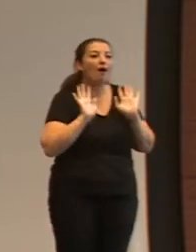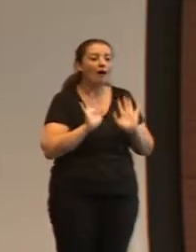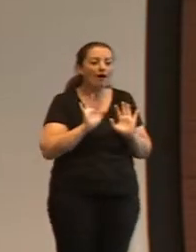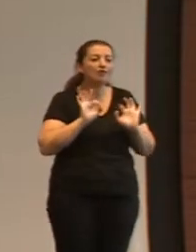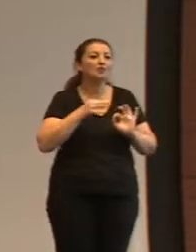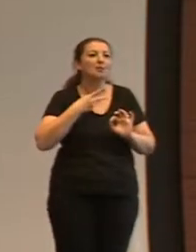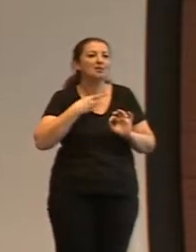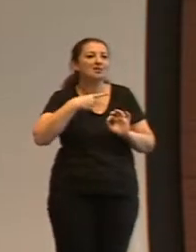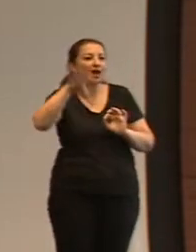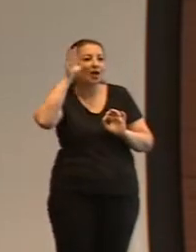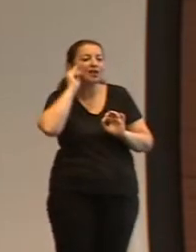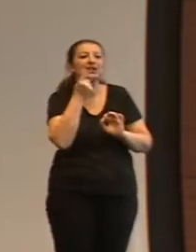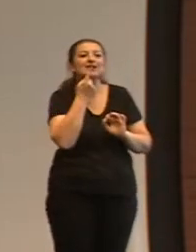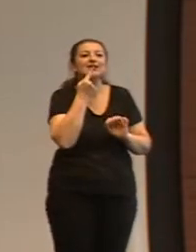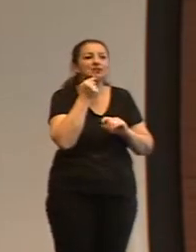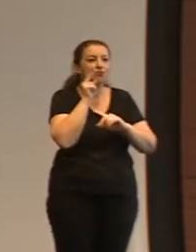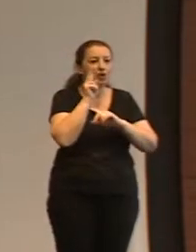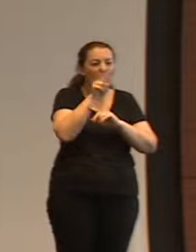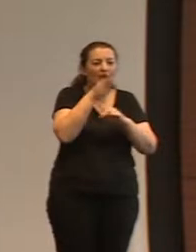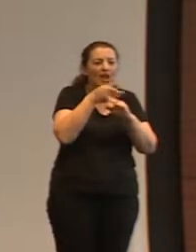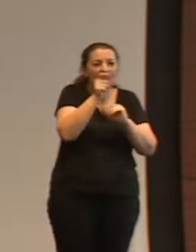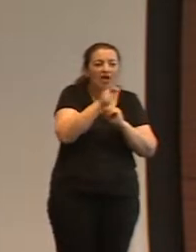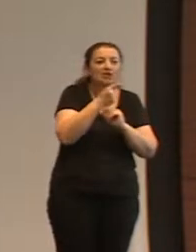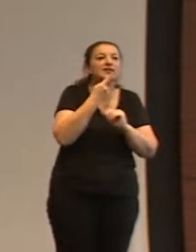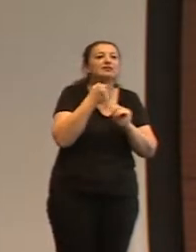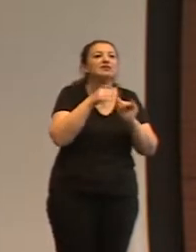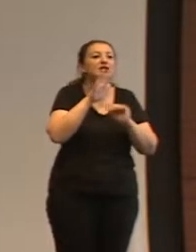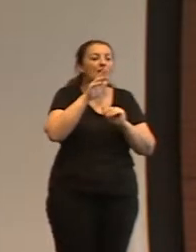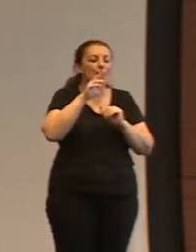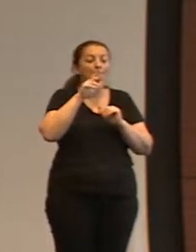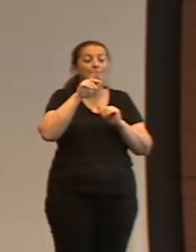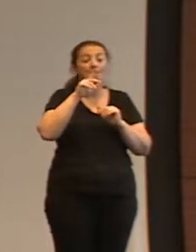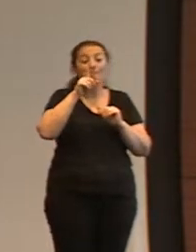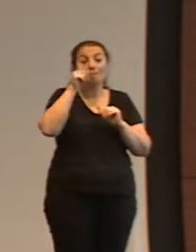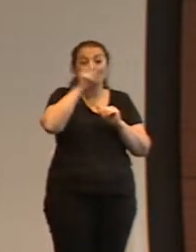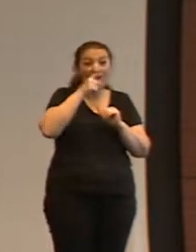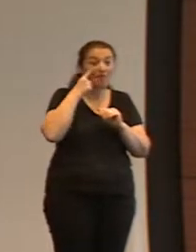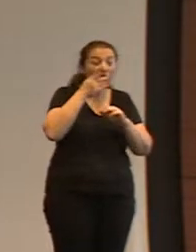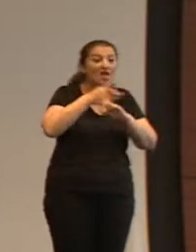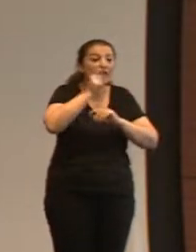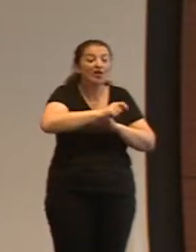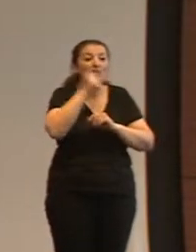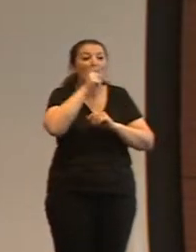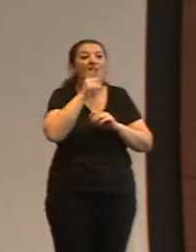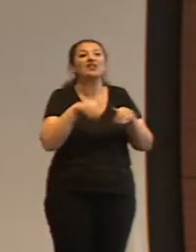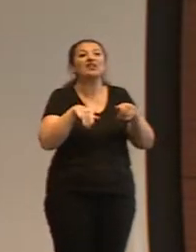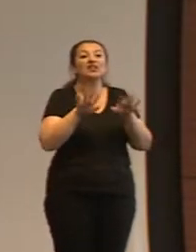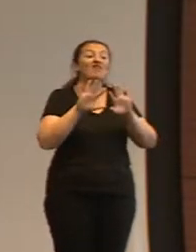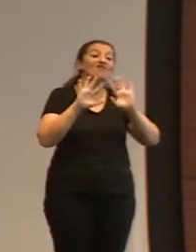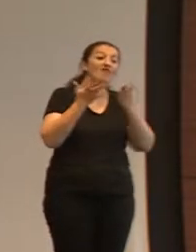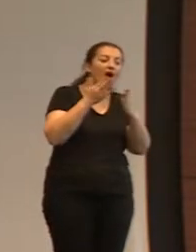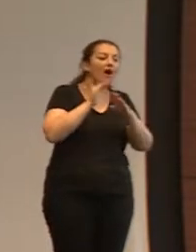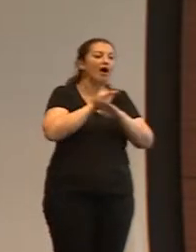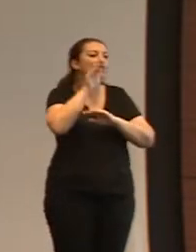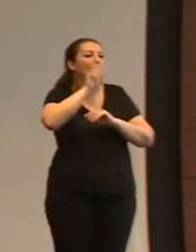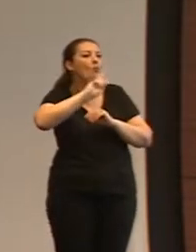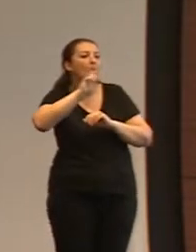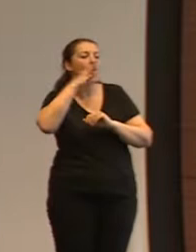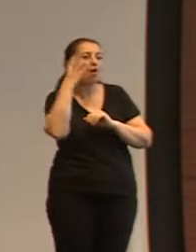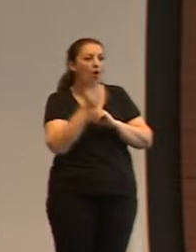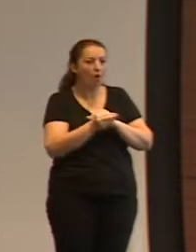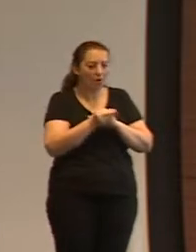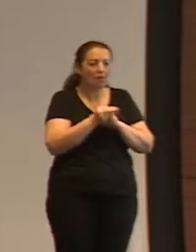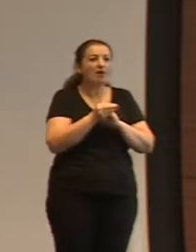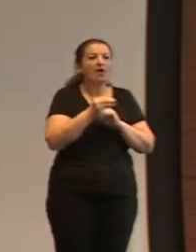this child on the video so we now know that what we see as red is not red